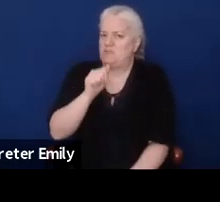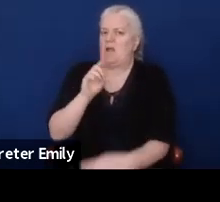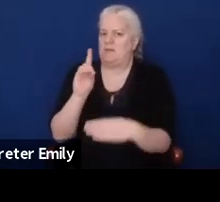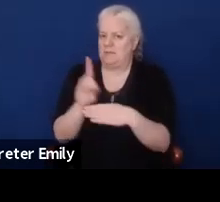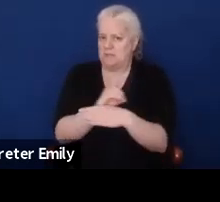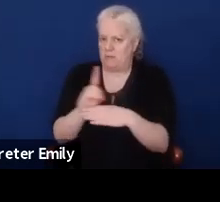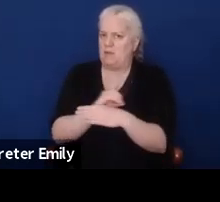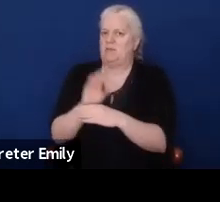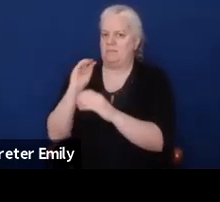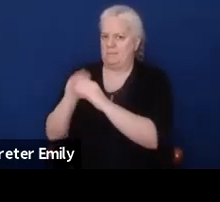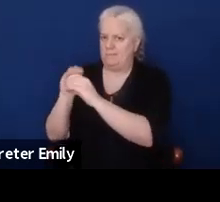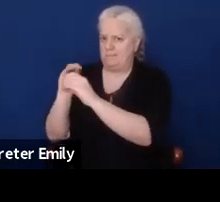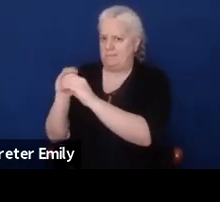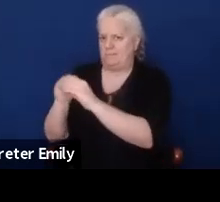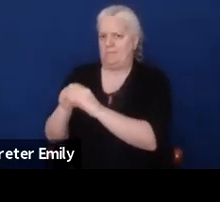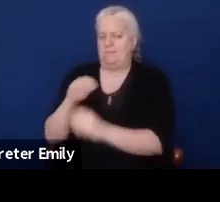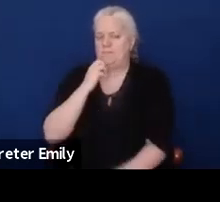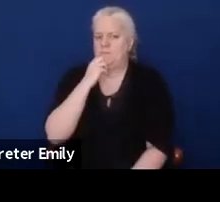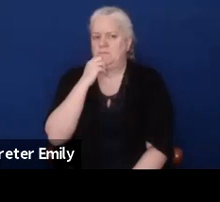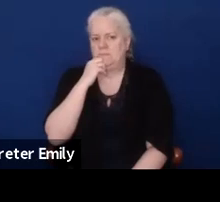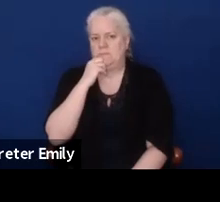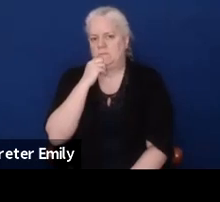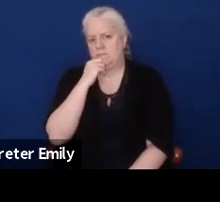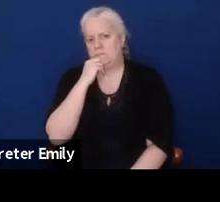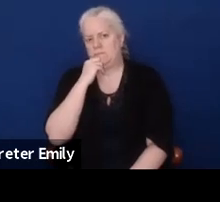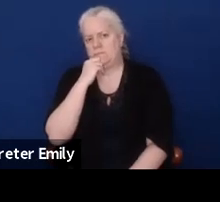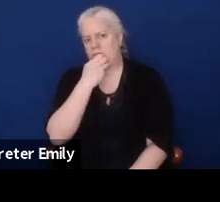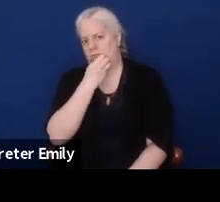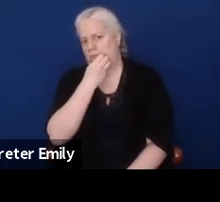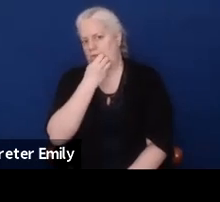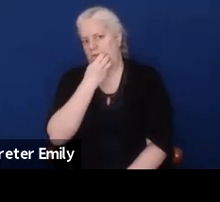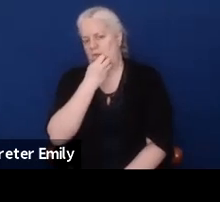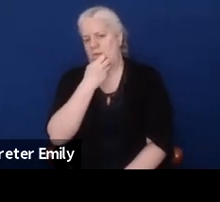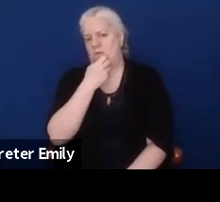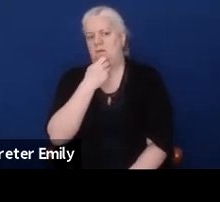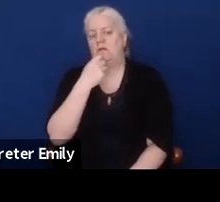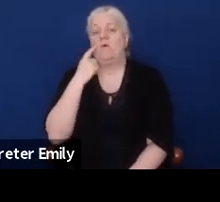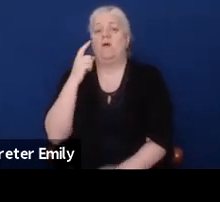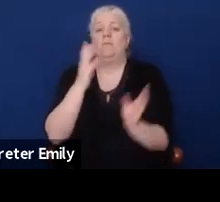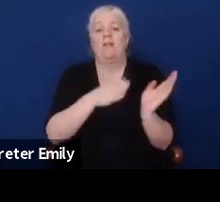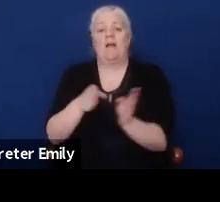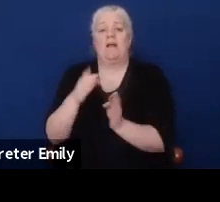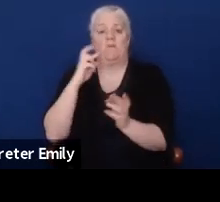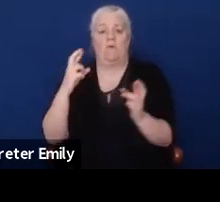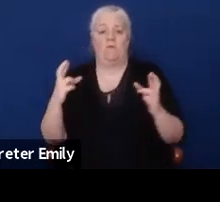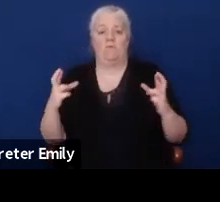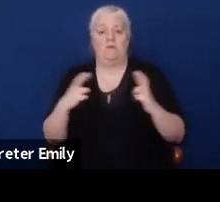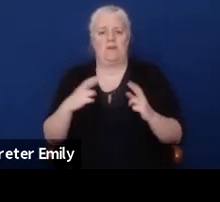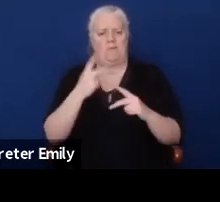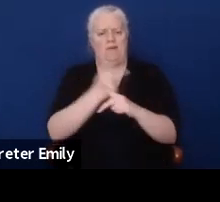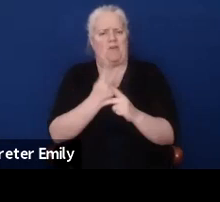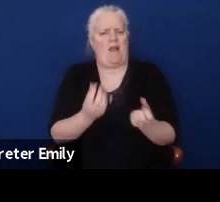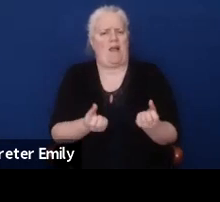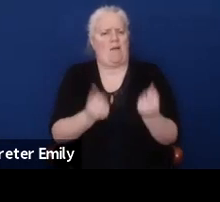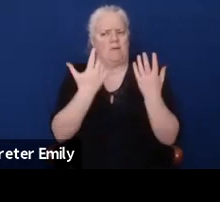In terms of your retirement planning, if you are trying to find out how much I need to save for my retirement,